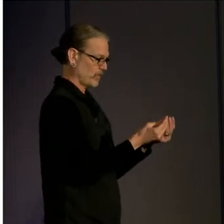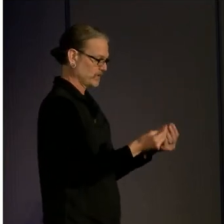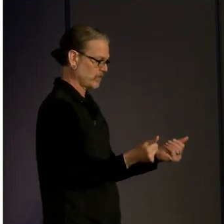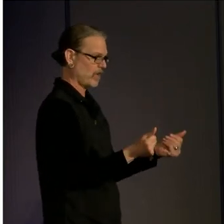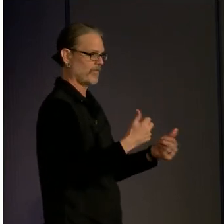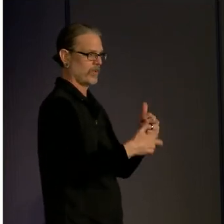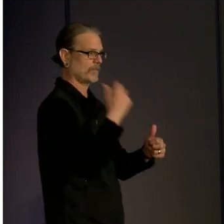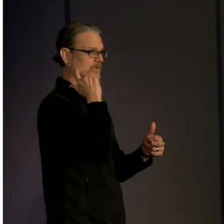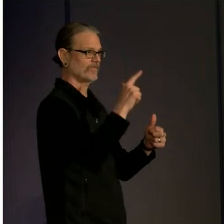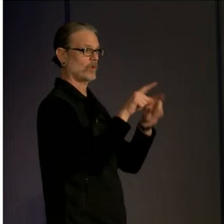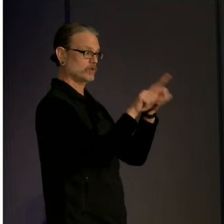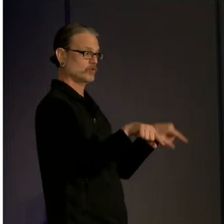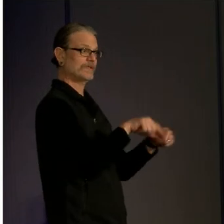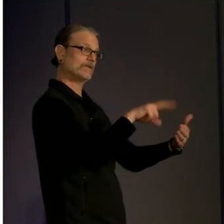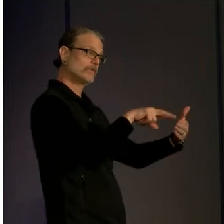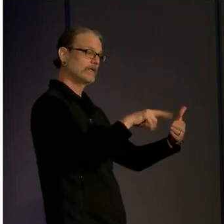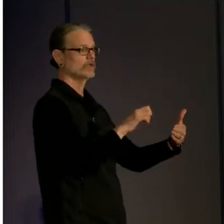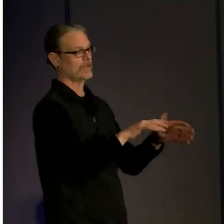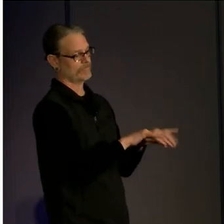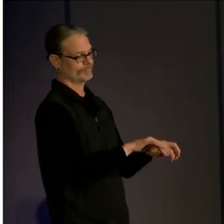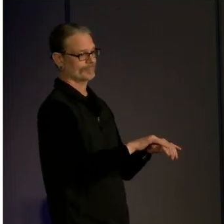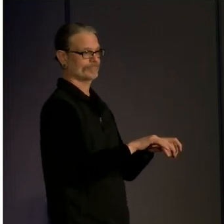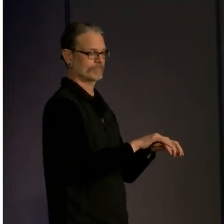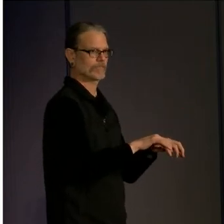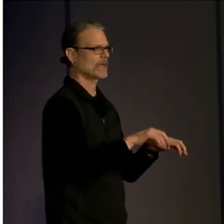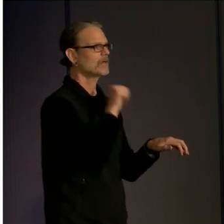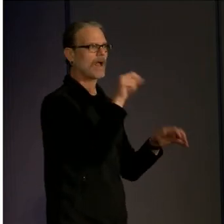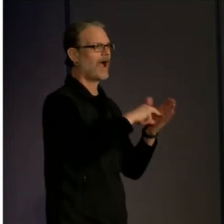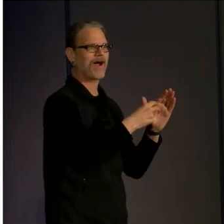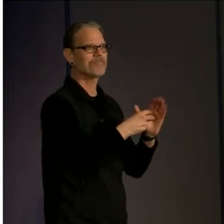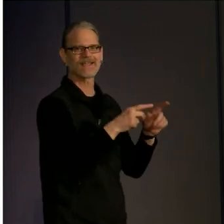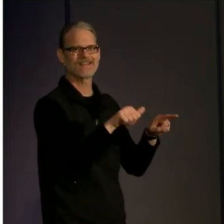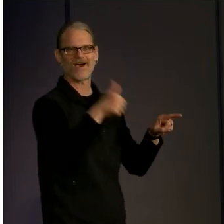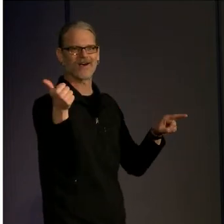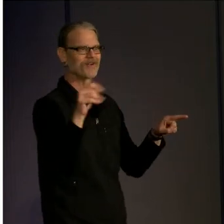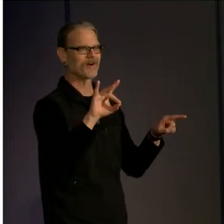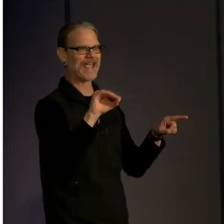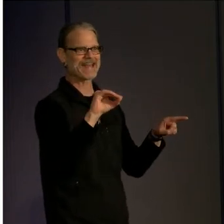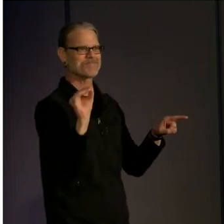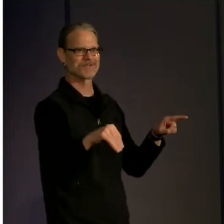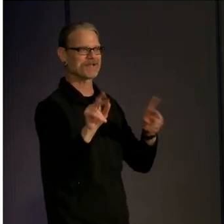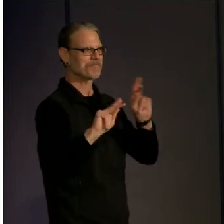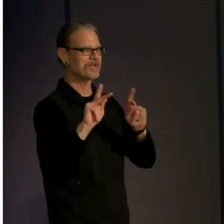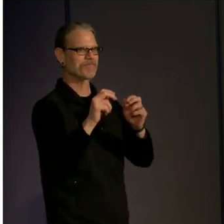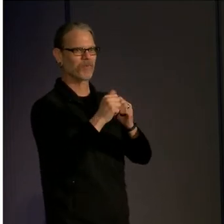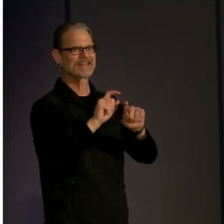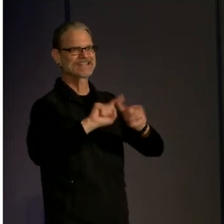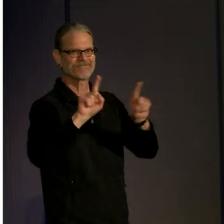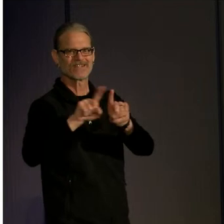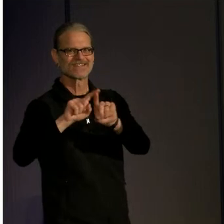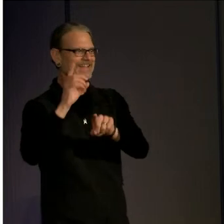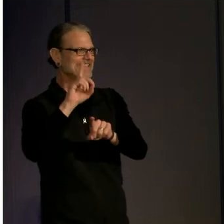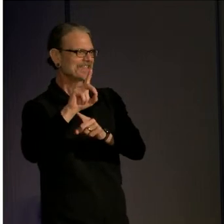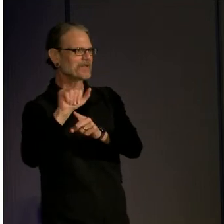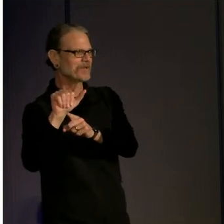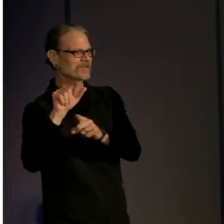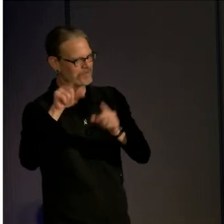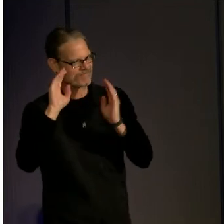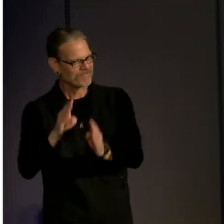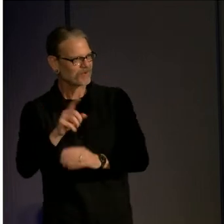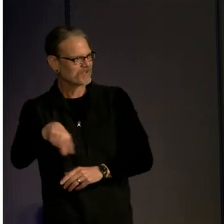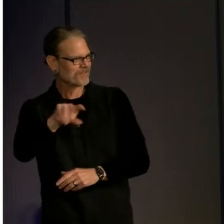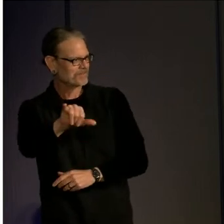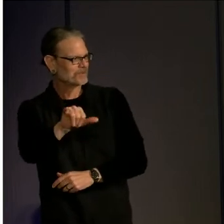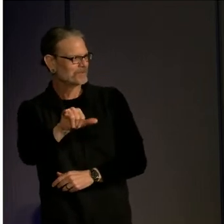keyboard users, that doesn't necessarily mean that we're solving for the other 80% of the people. We still have to solve for those two, but we have to